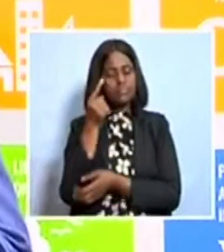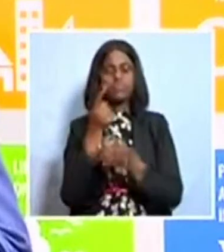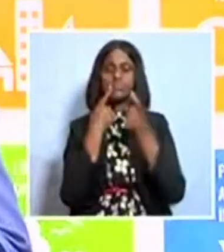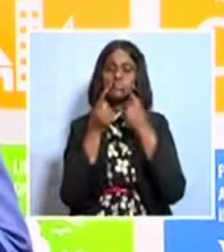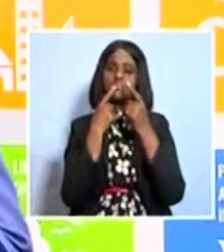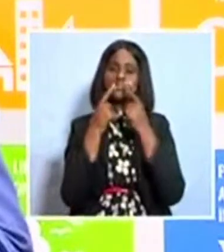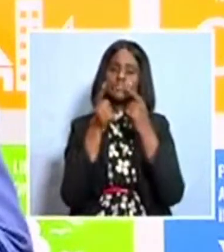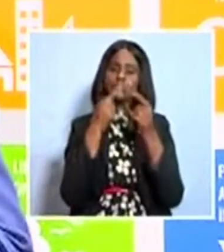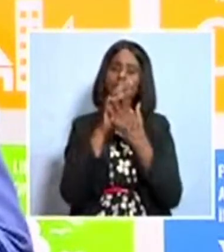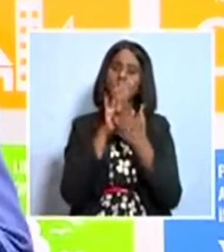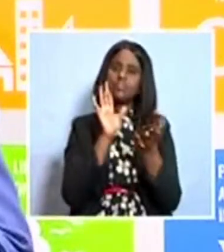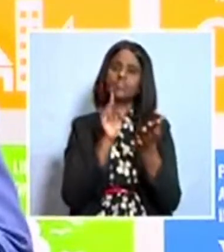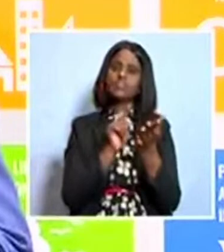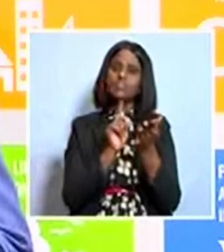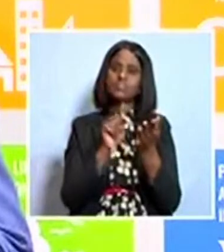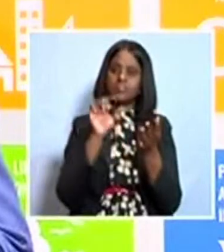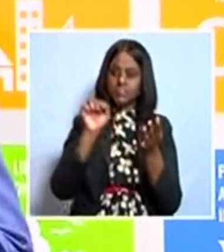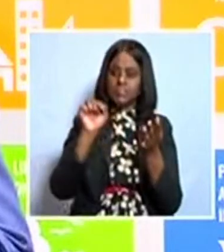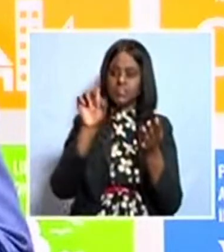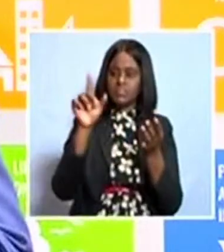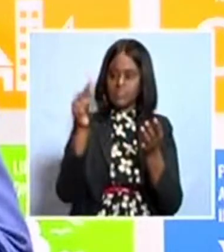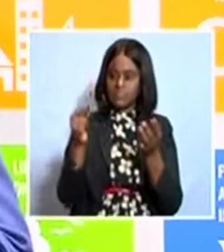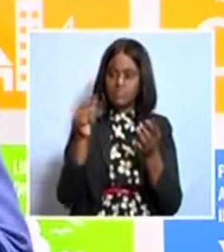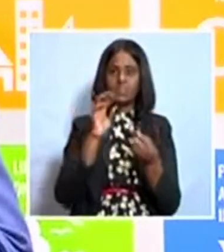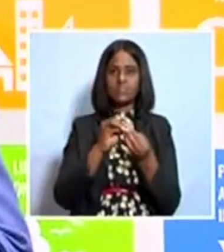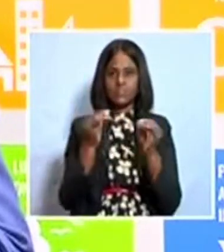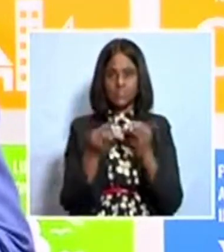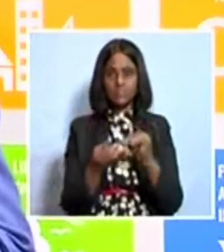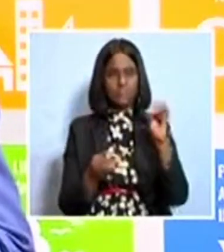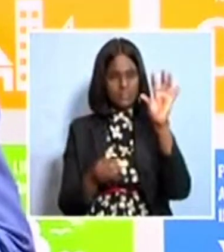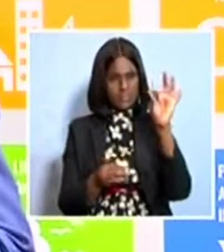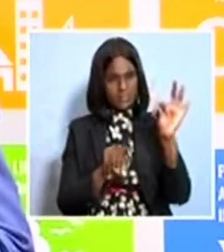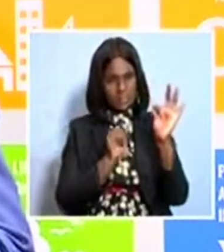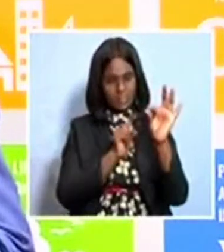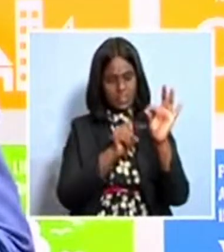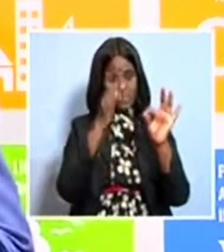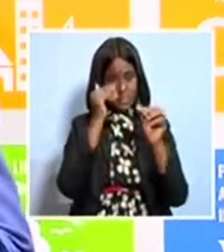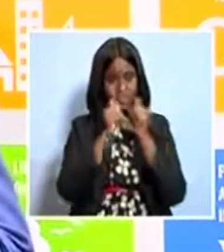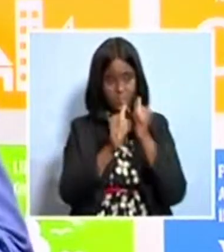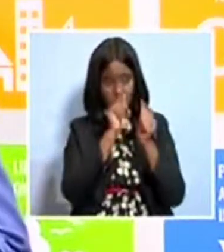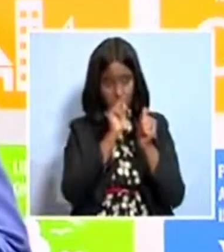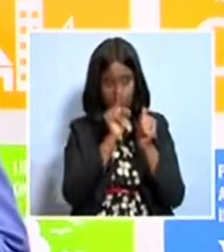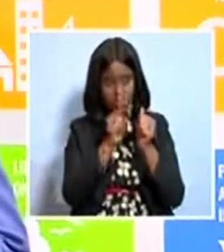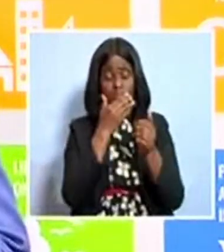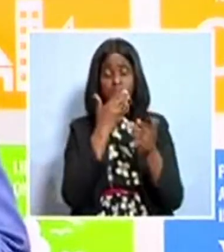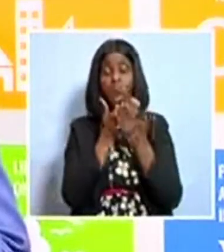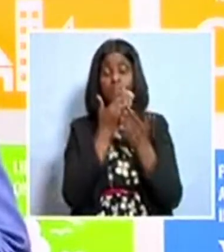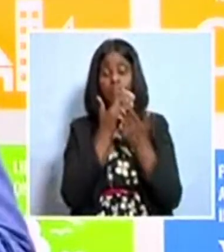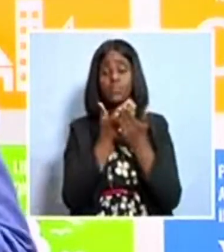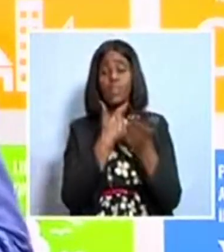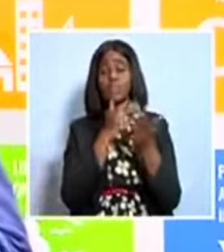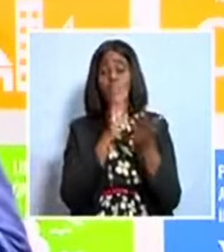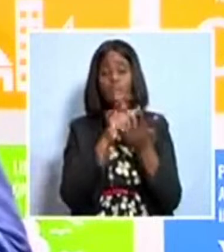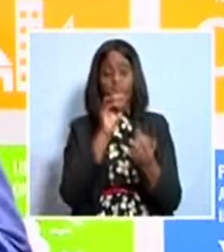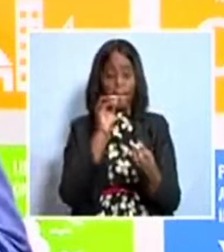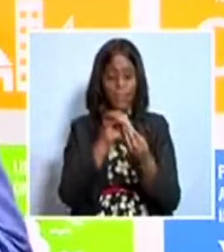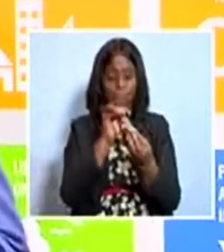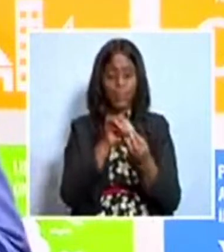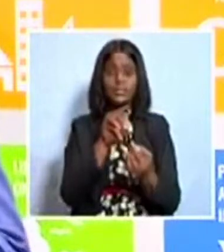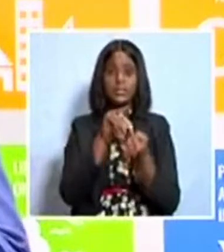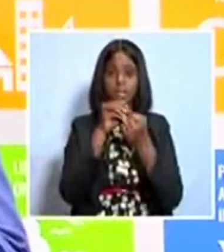to SDG number 9, because it is a game changer, more especially in